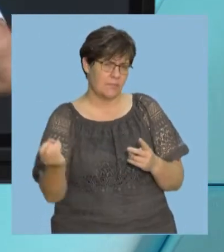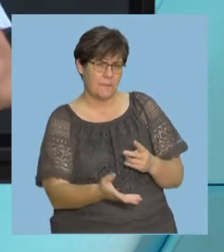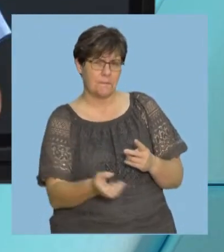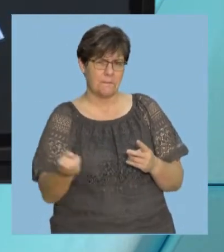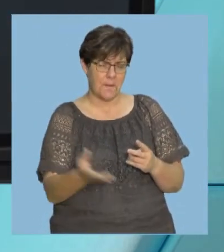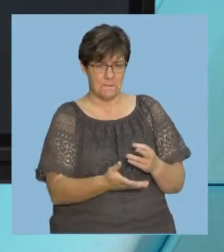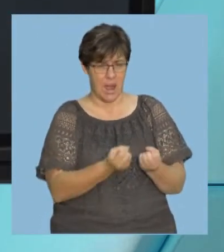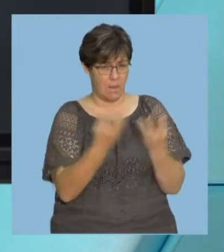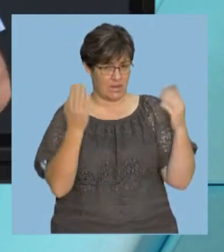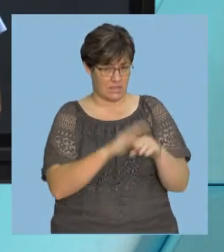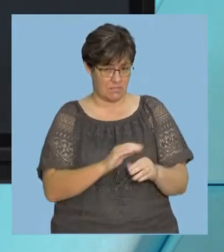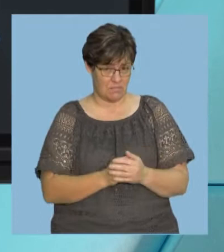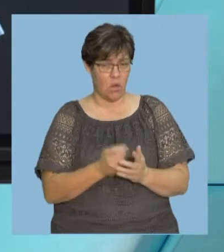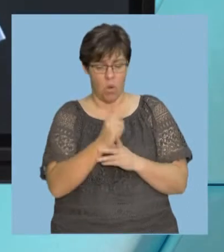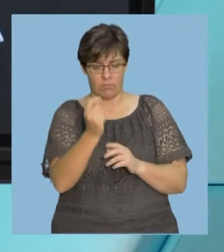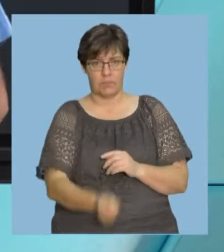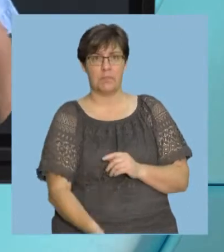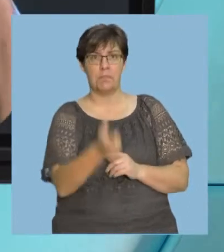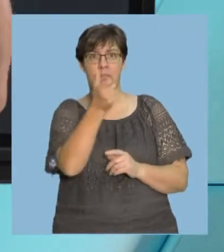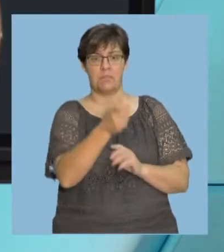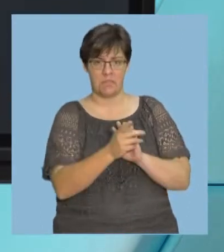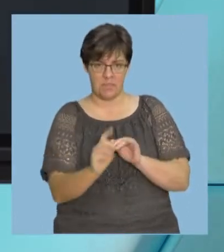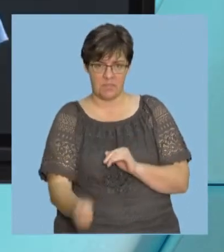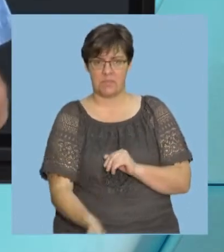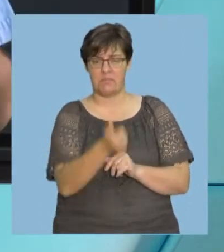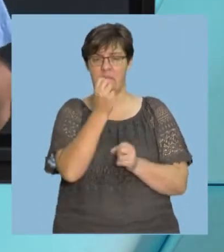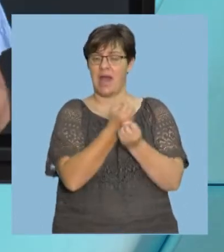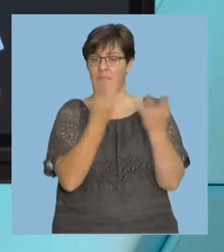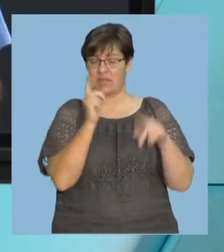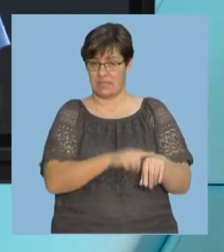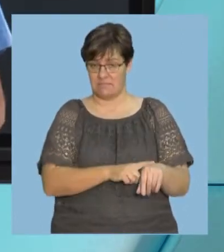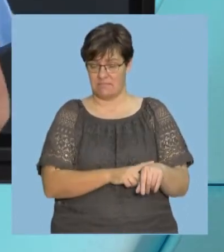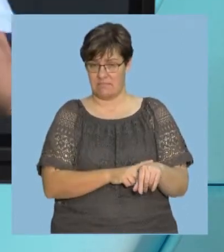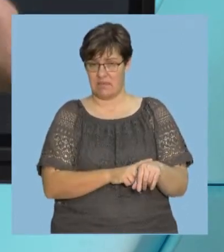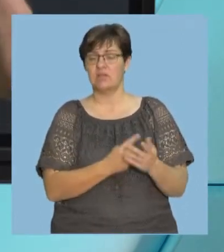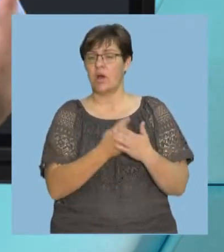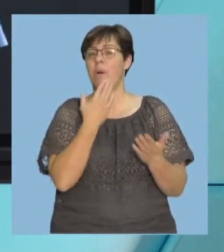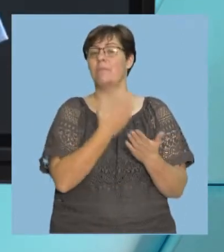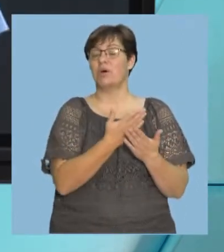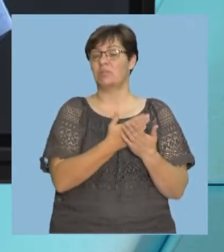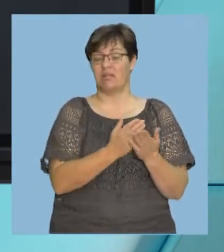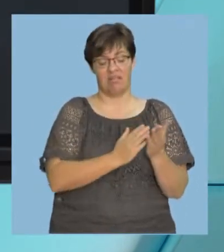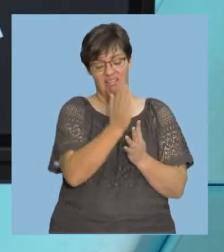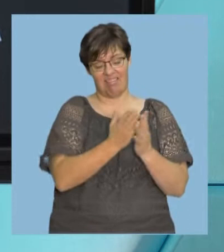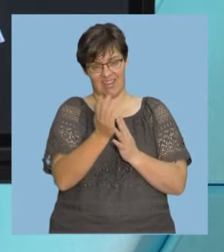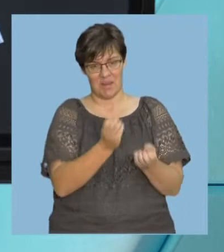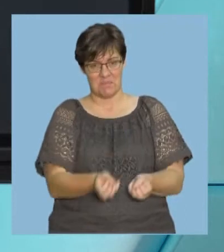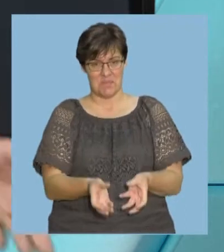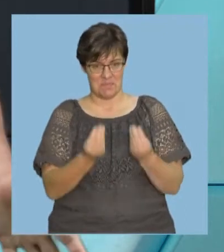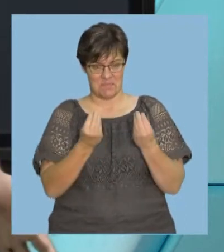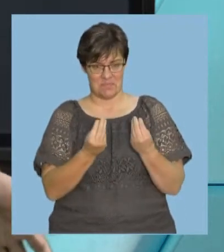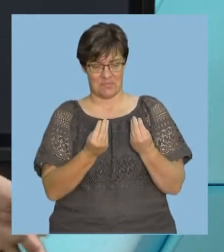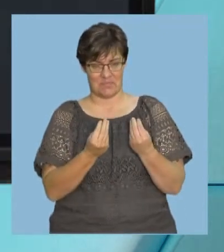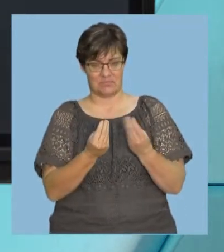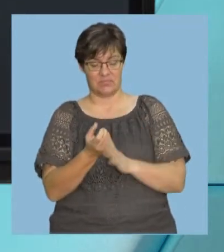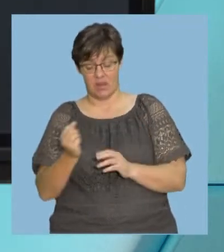a dice or tossed a coin. That will give you the total number of possibilities that will come out. So when